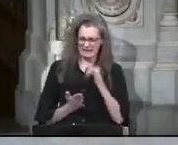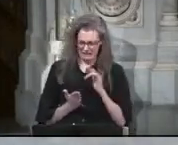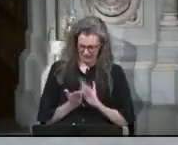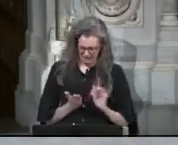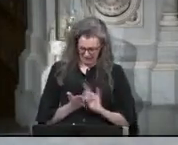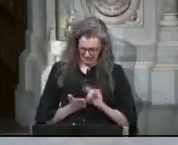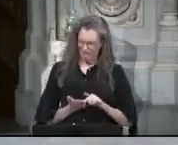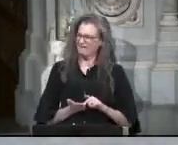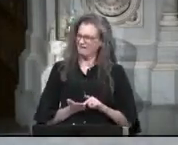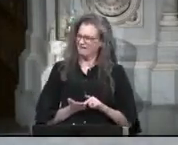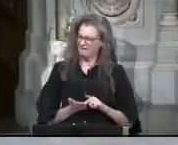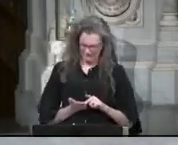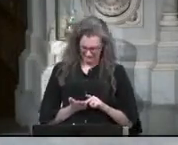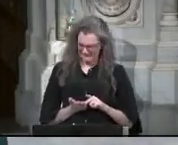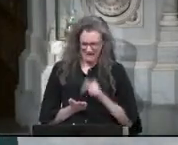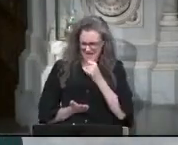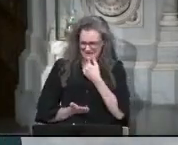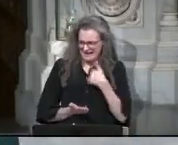not here.